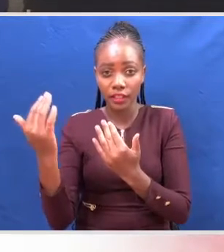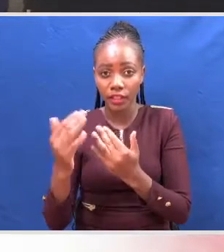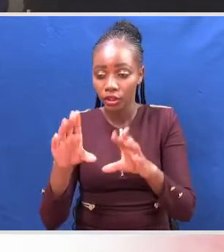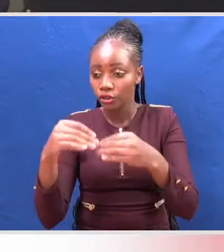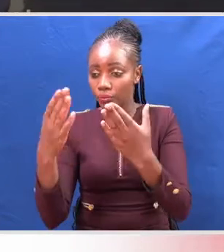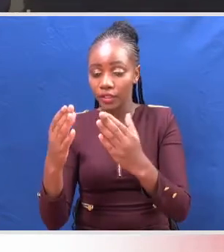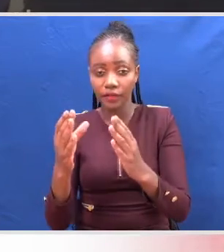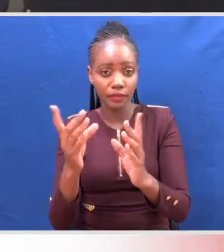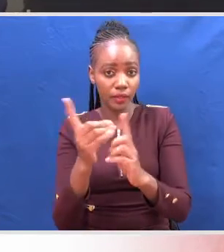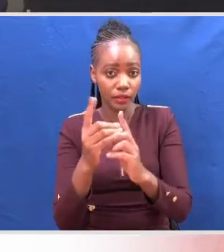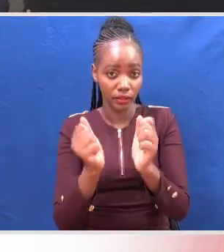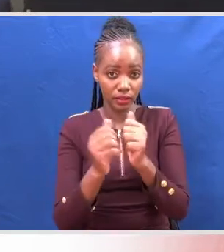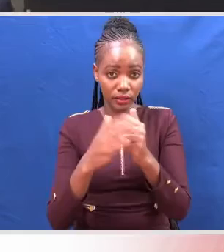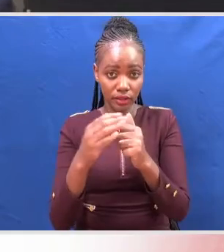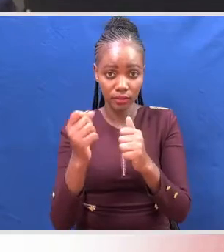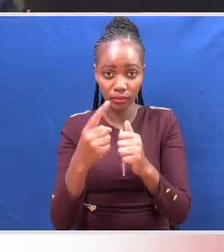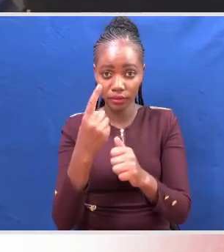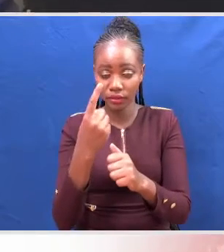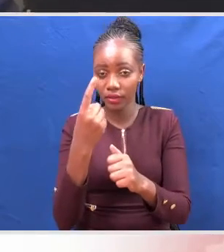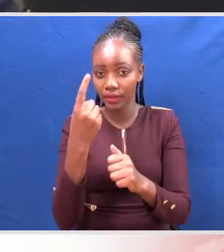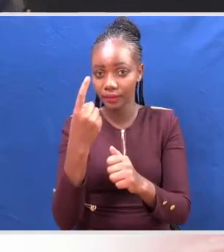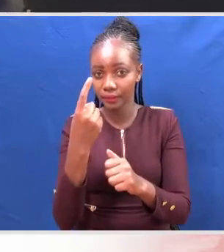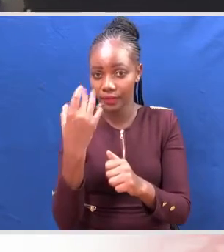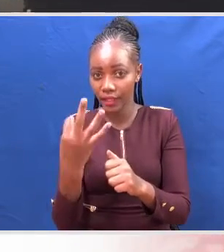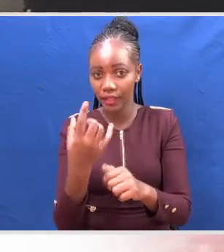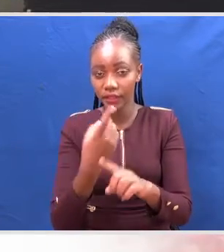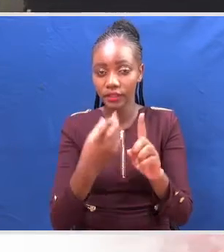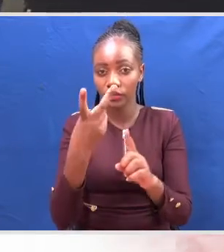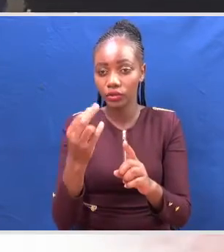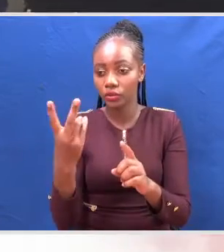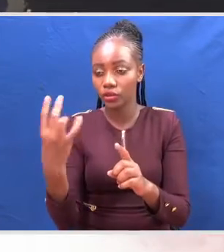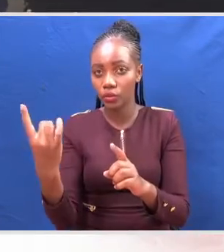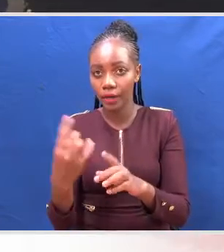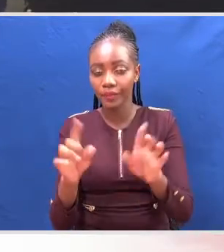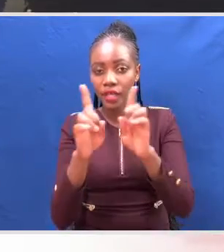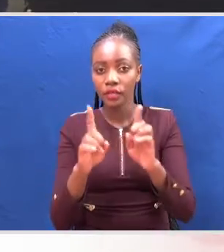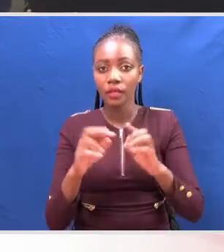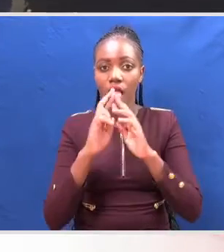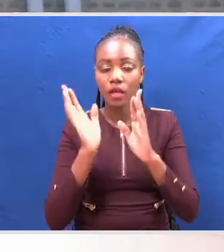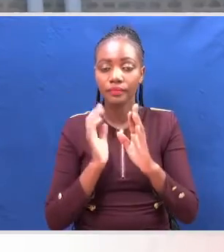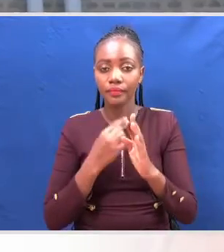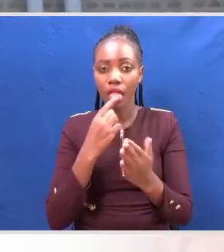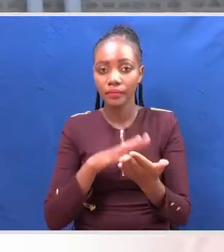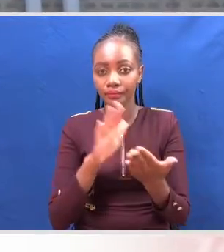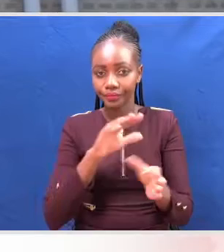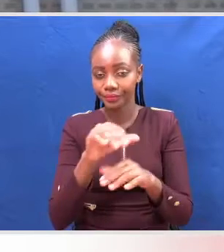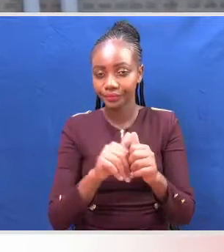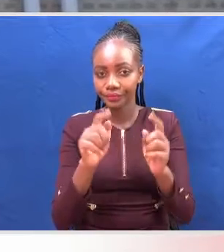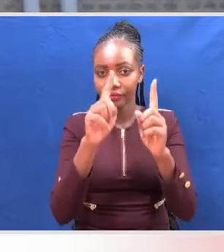of March 2021. Our senior education affairs reporter Sharon Baranga has more.